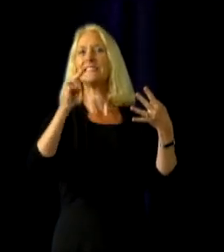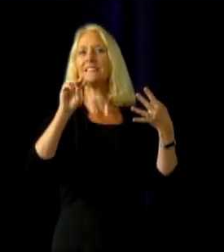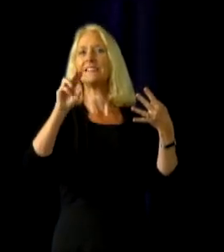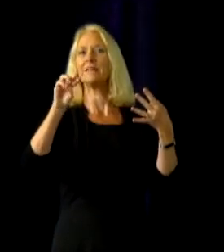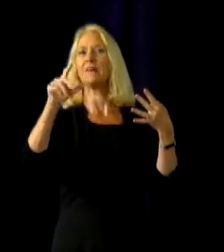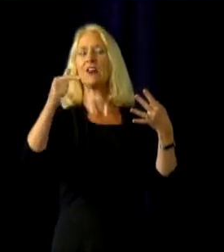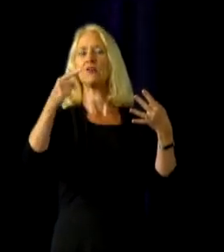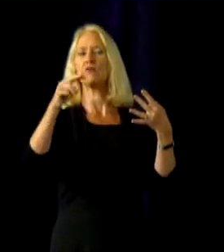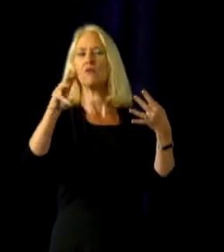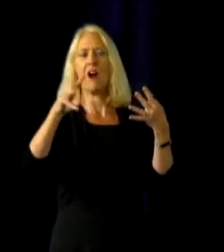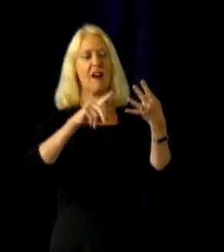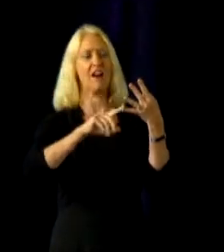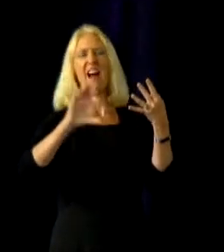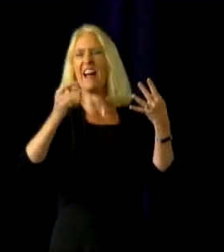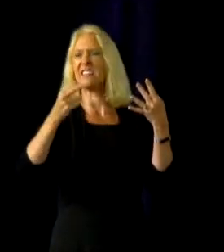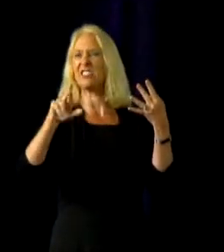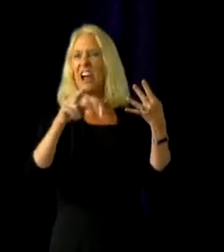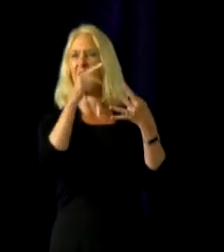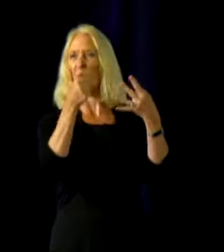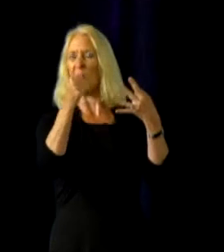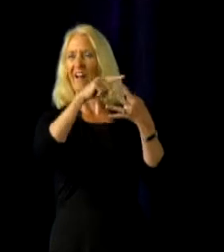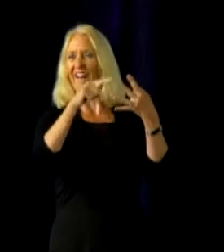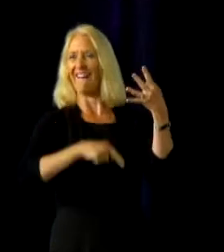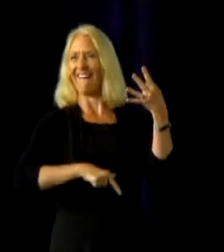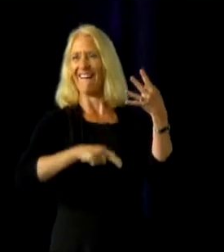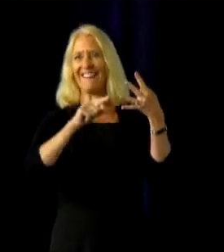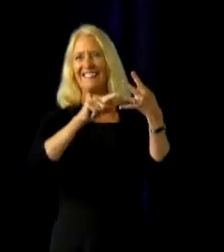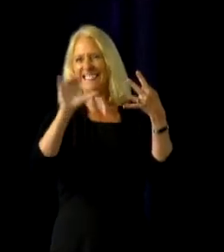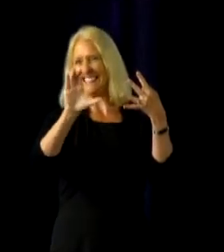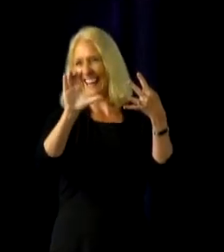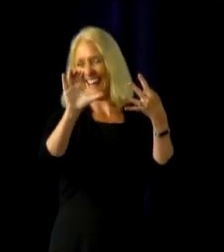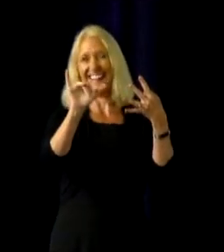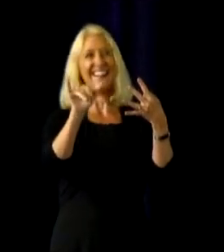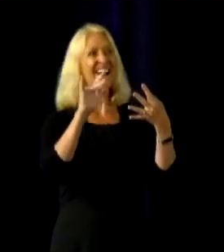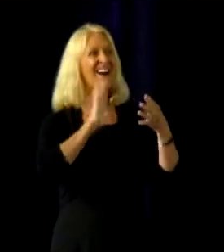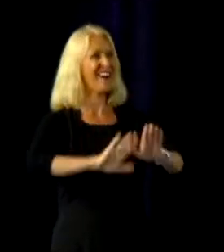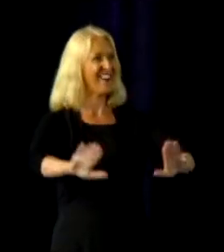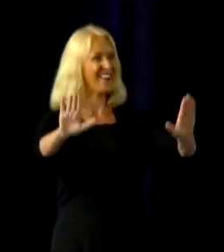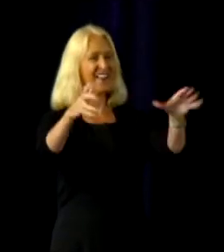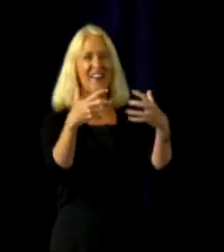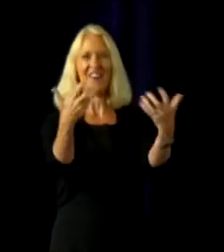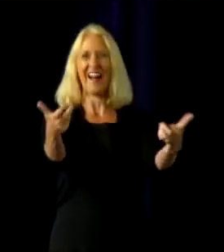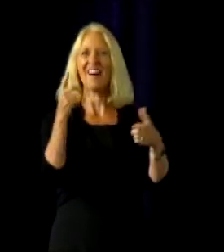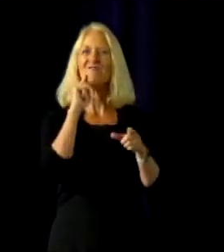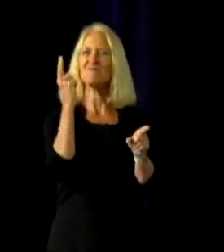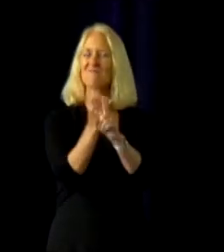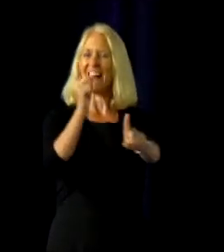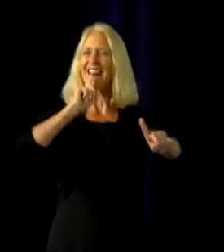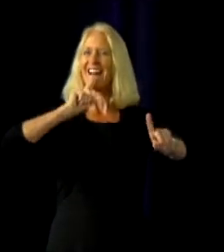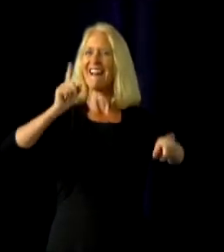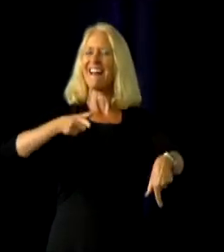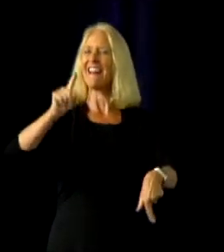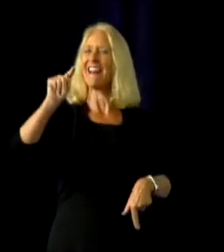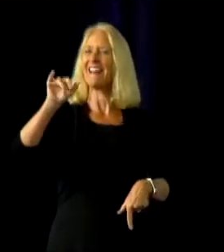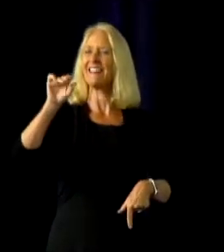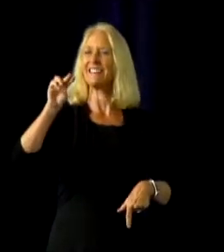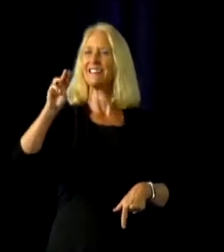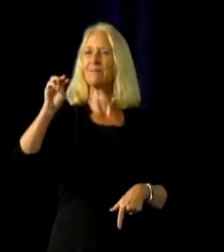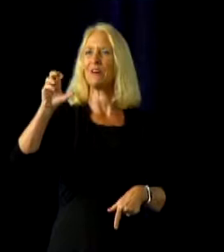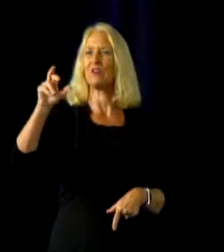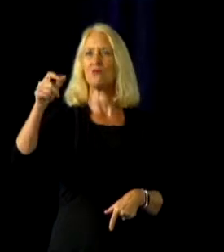Or D, Cher? C, wow, what a great crowd. Correct answer, country music artist Tim